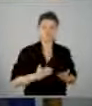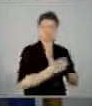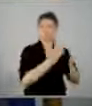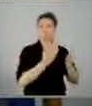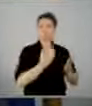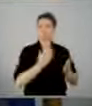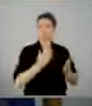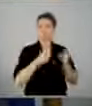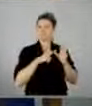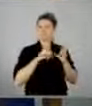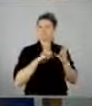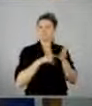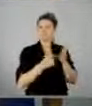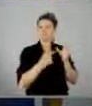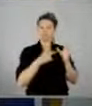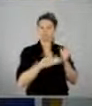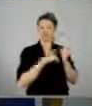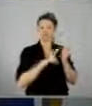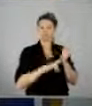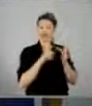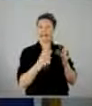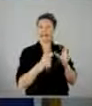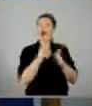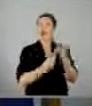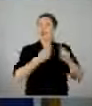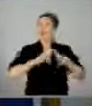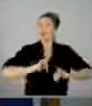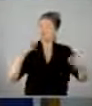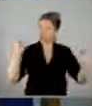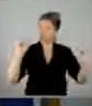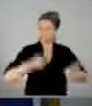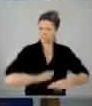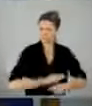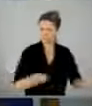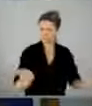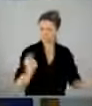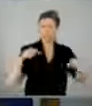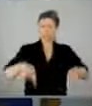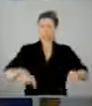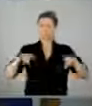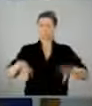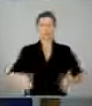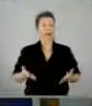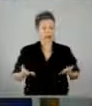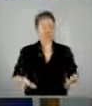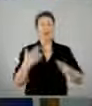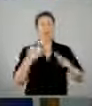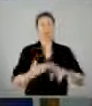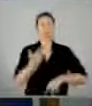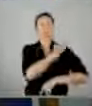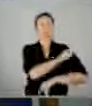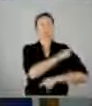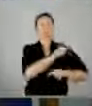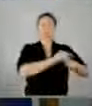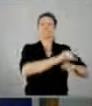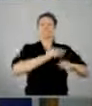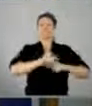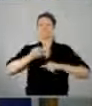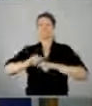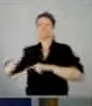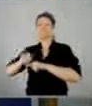authorisation. And as the Minister said, just overnight, the World Health Organization confirmed its support for an emergency